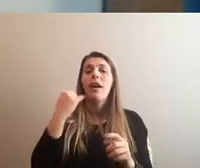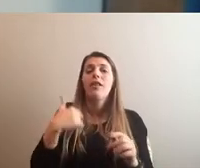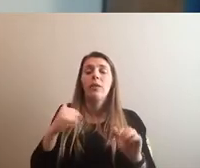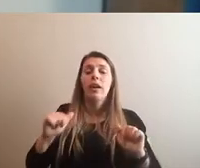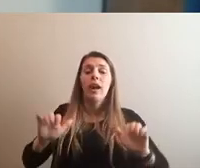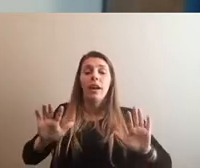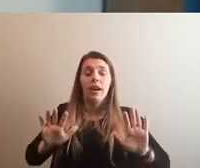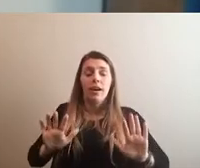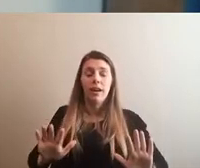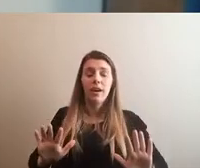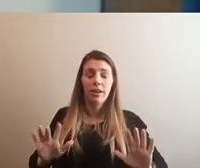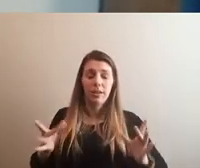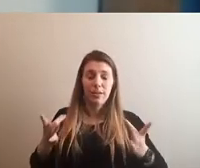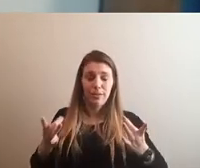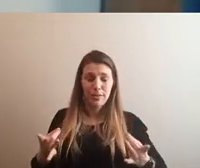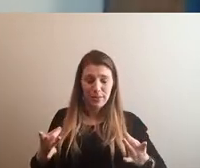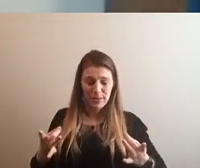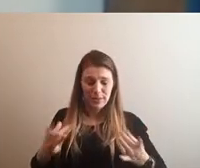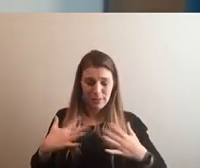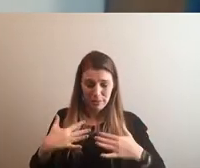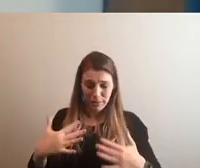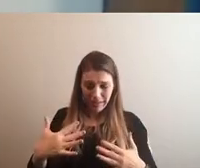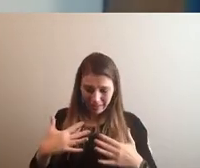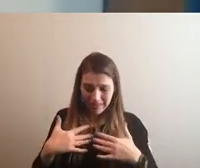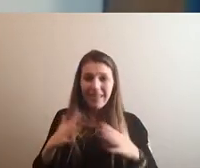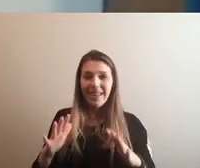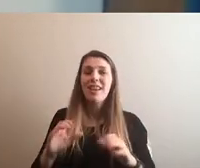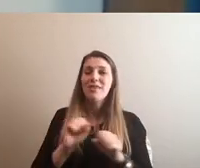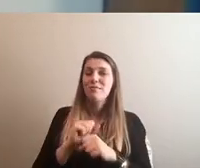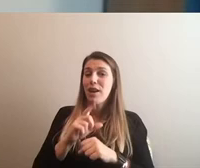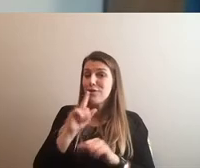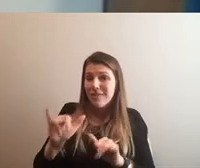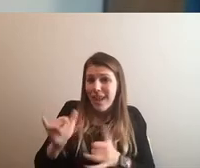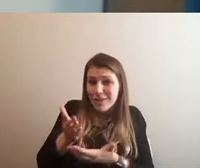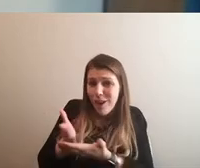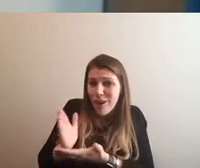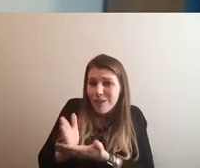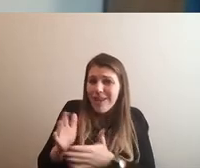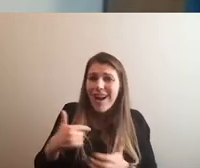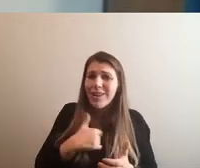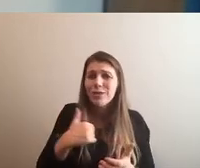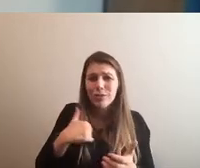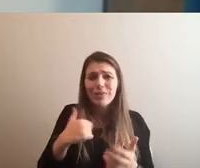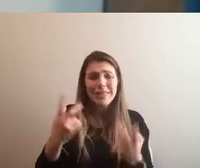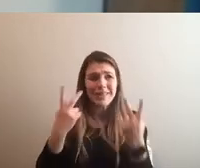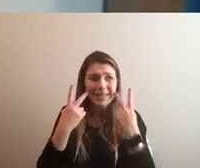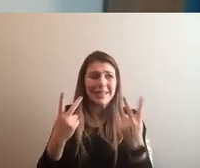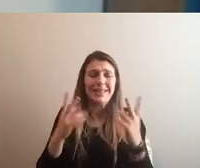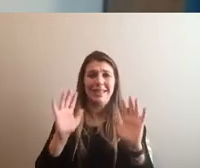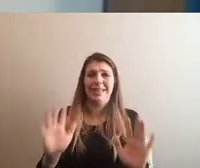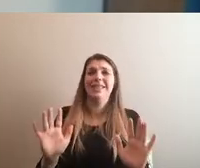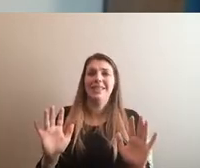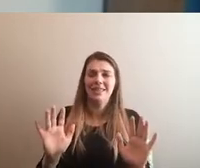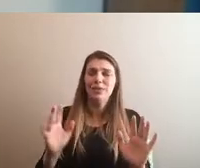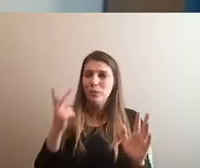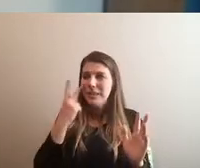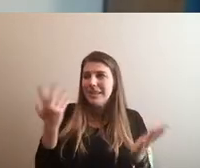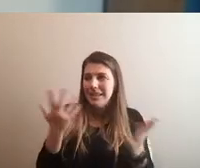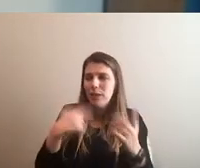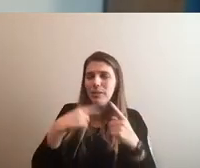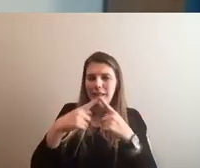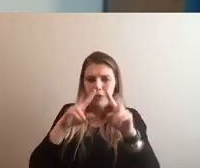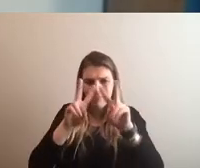deep breath and reassure everyone that it's okay, we see you for your what we need to figure